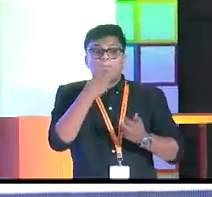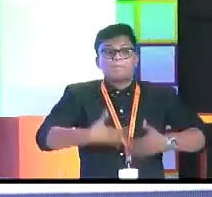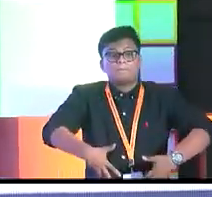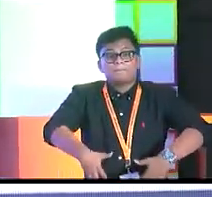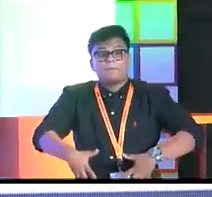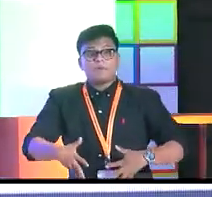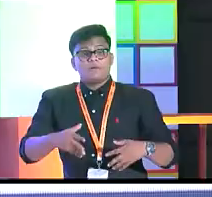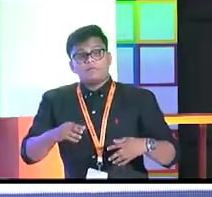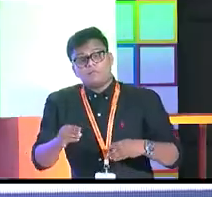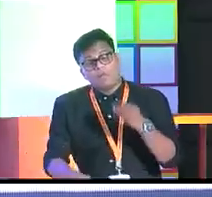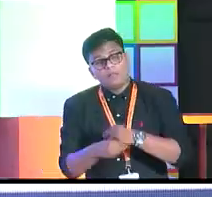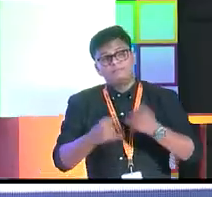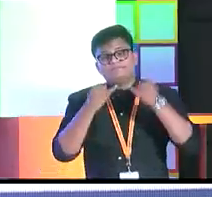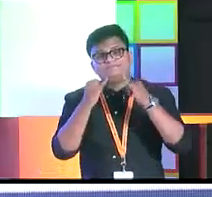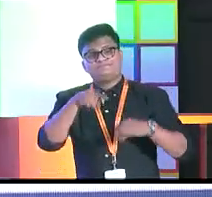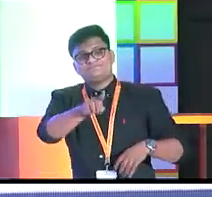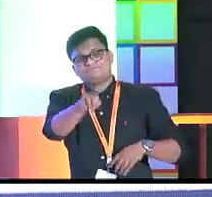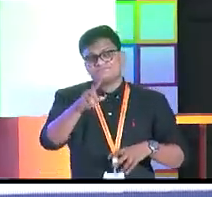more independent in daily life.